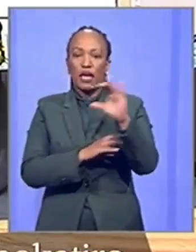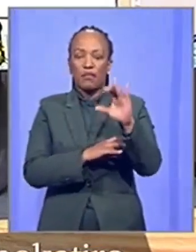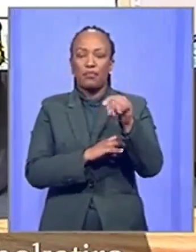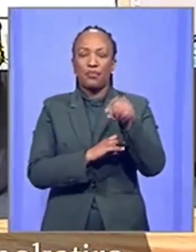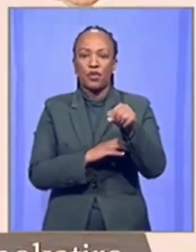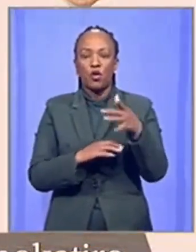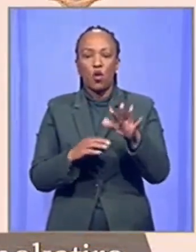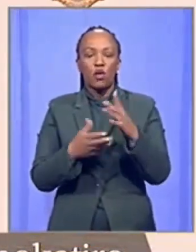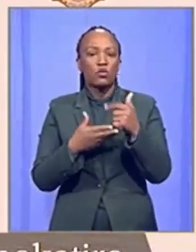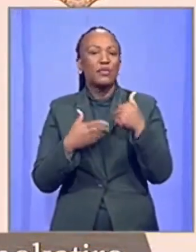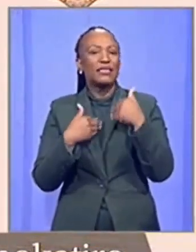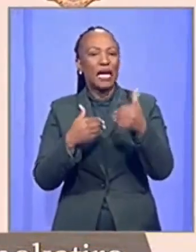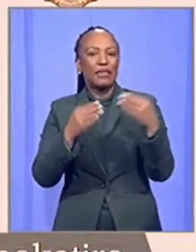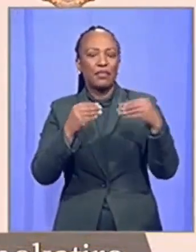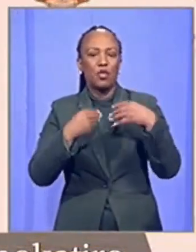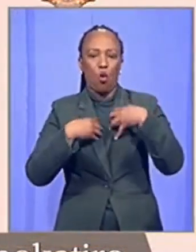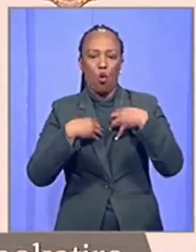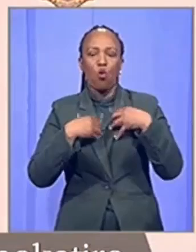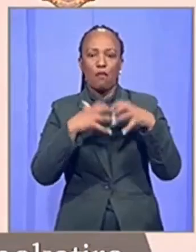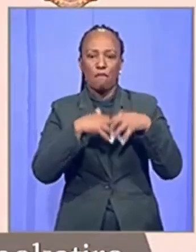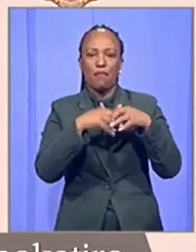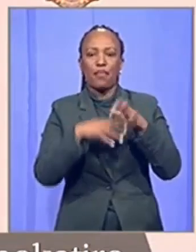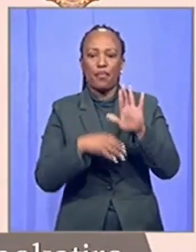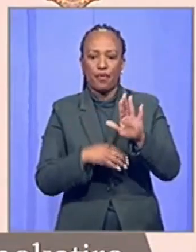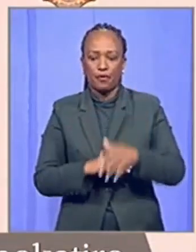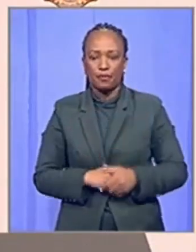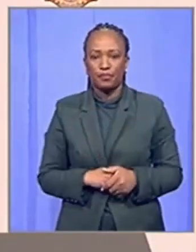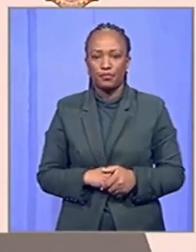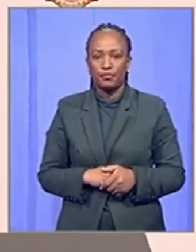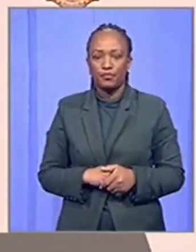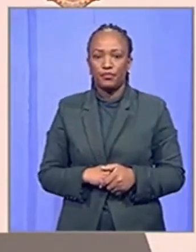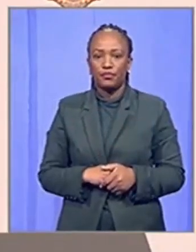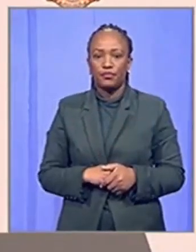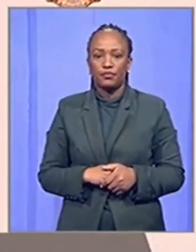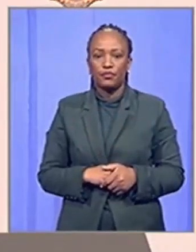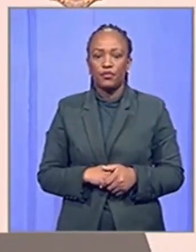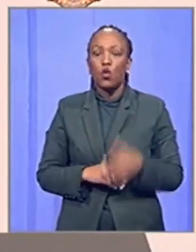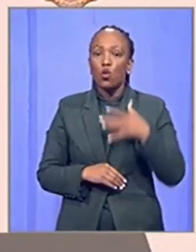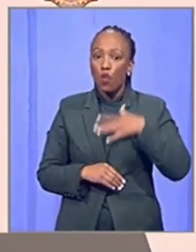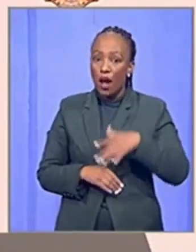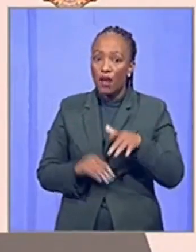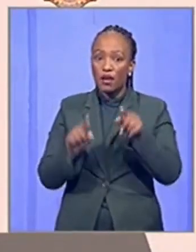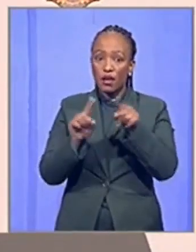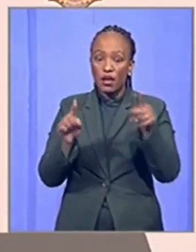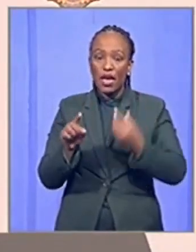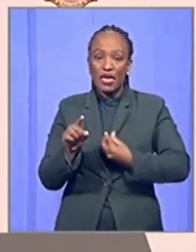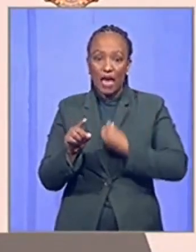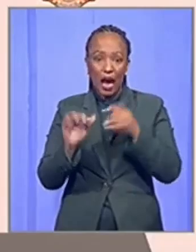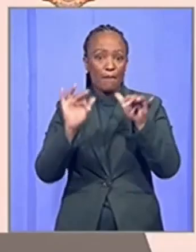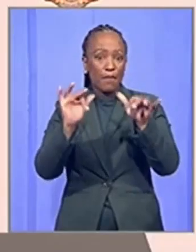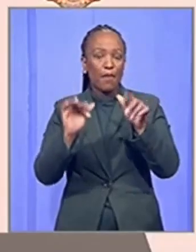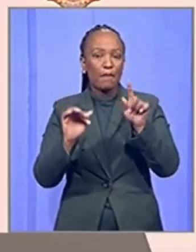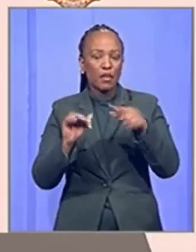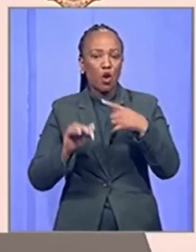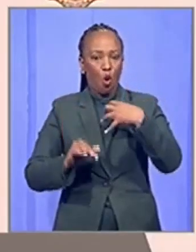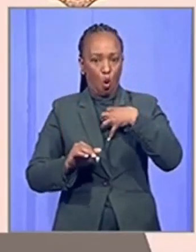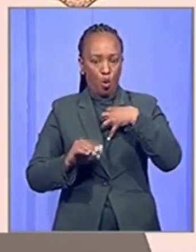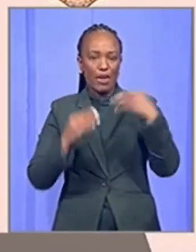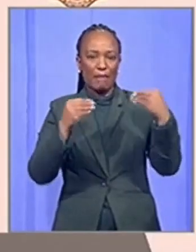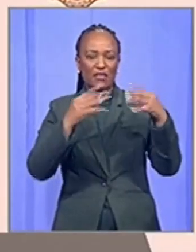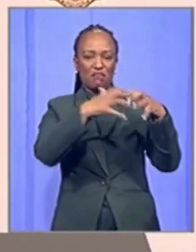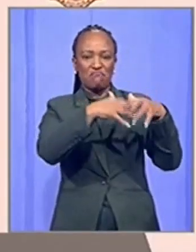bona. We call for young people to be entrepreneurs in their own right. Look